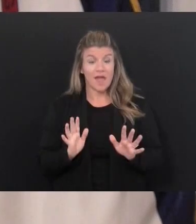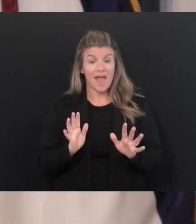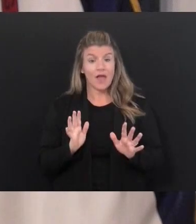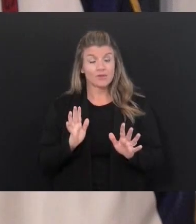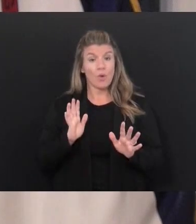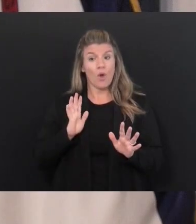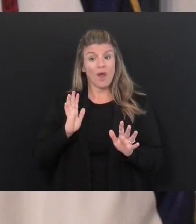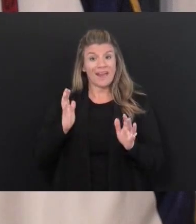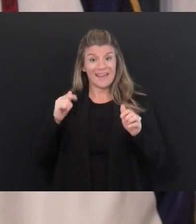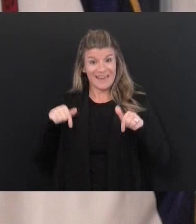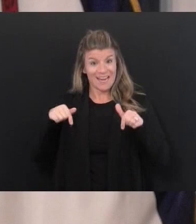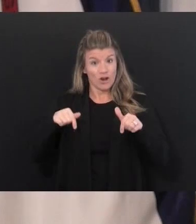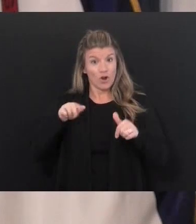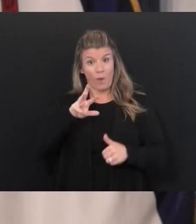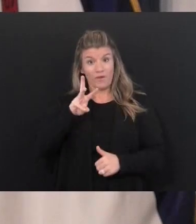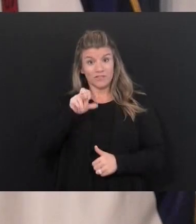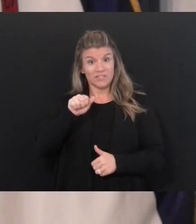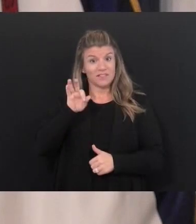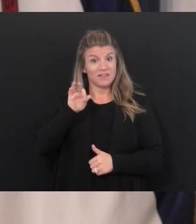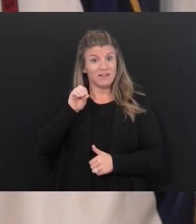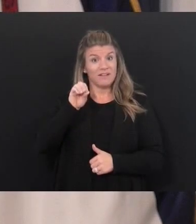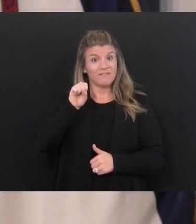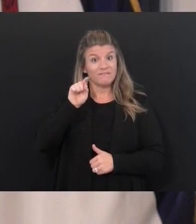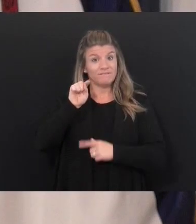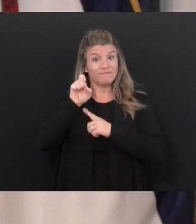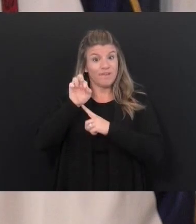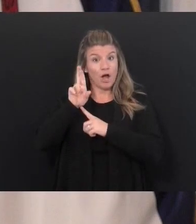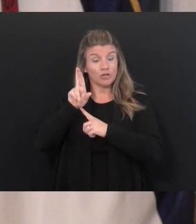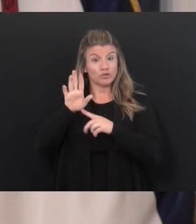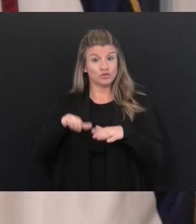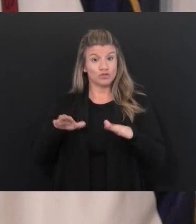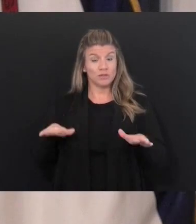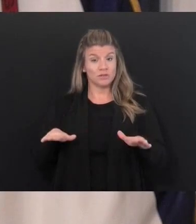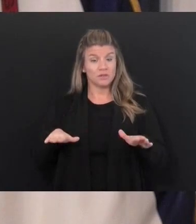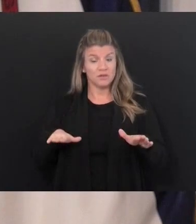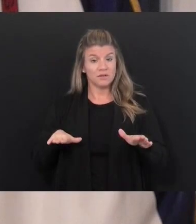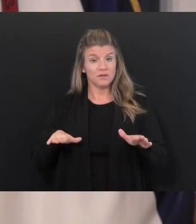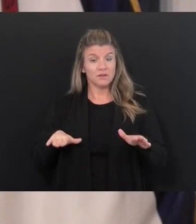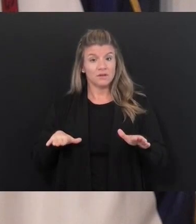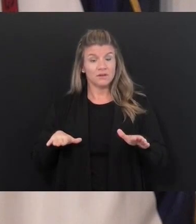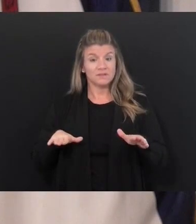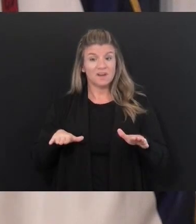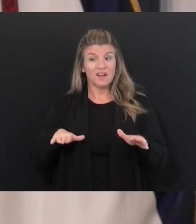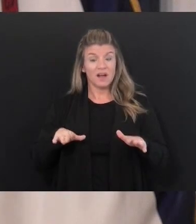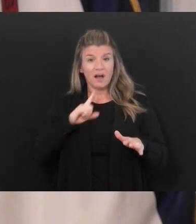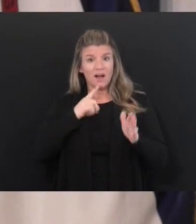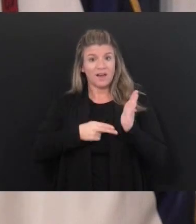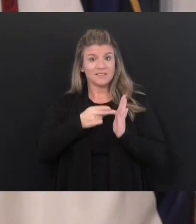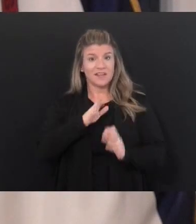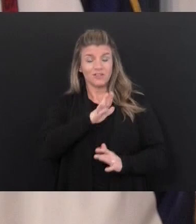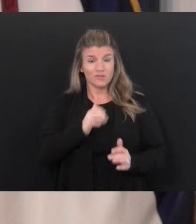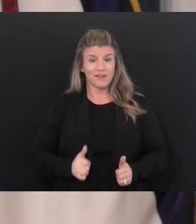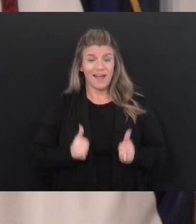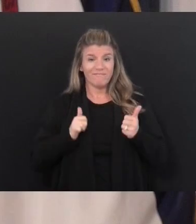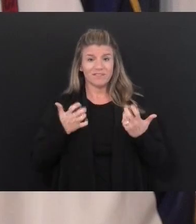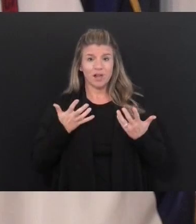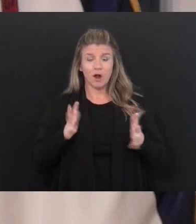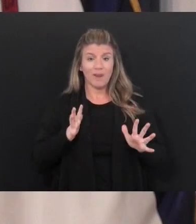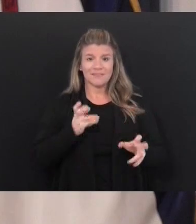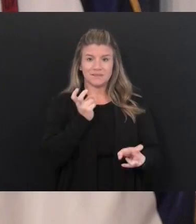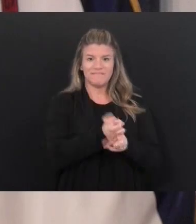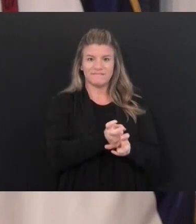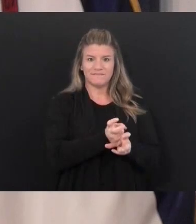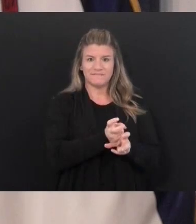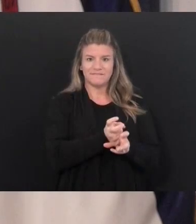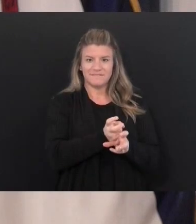foster children, for the most part, have already been dealt a pretty tough hand, and they need